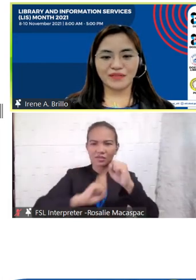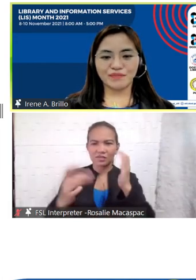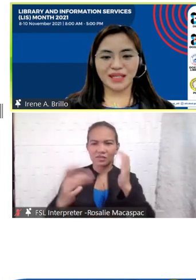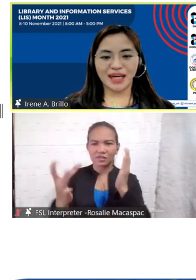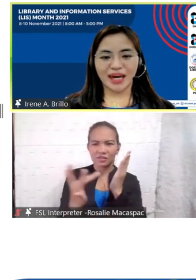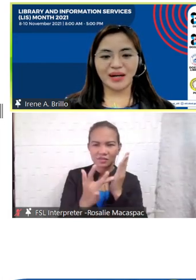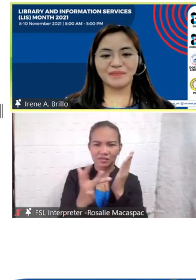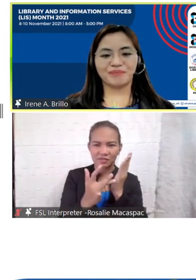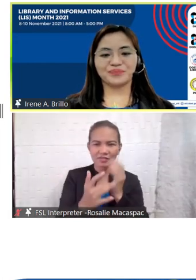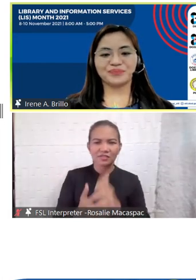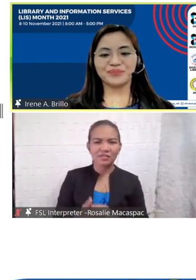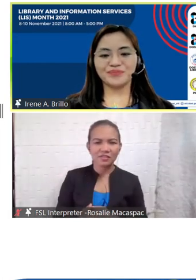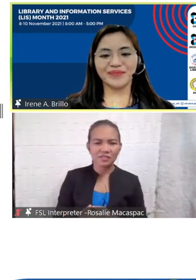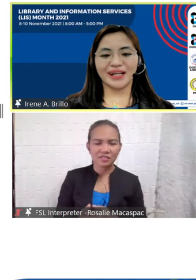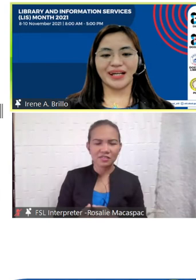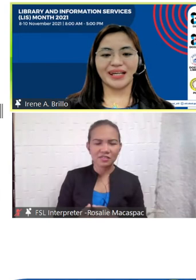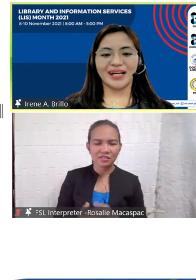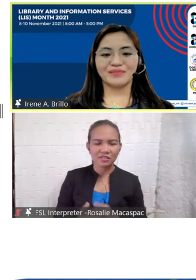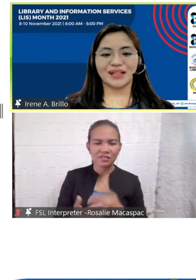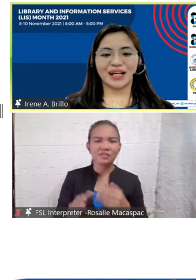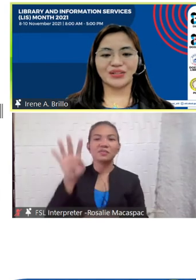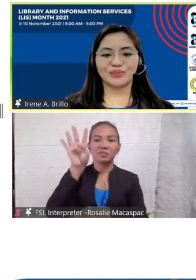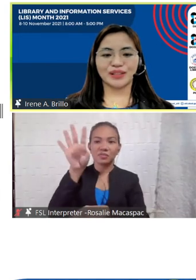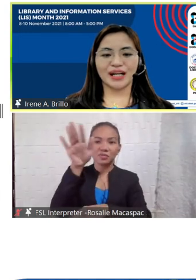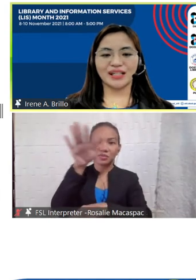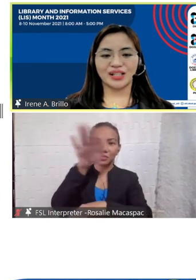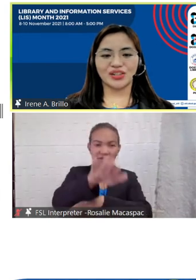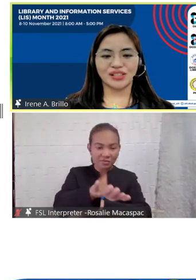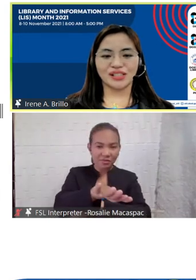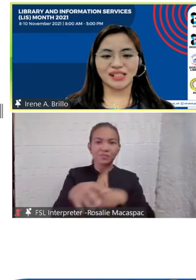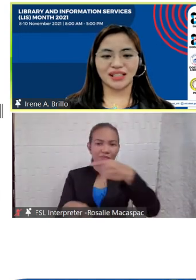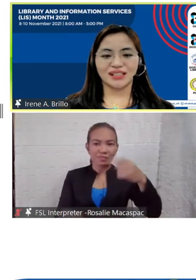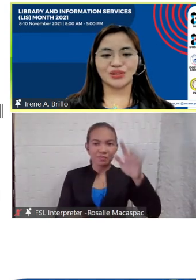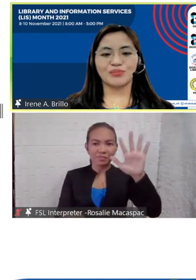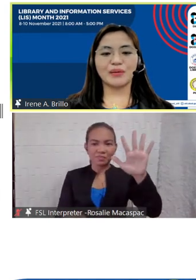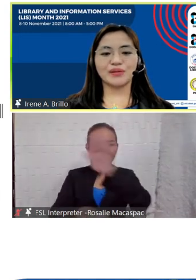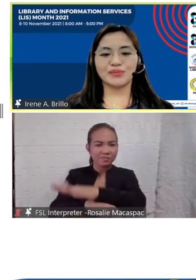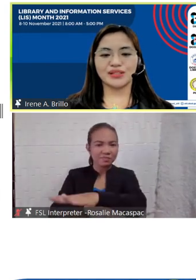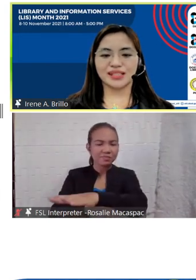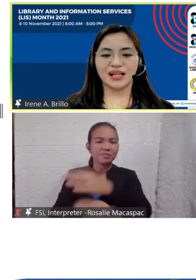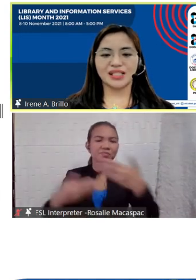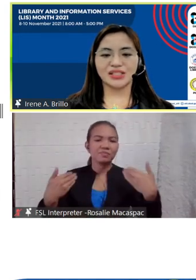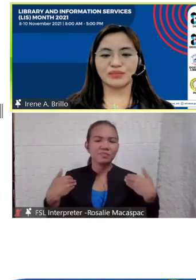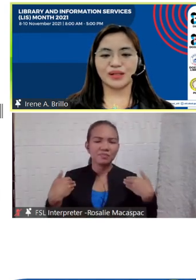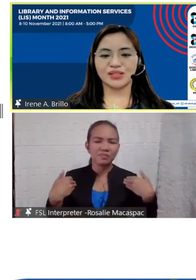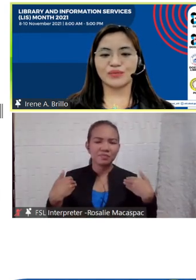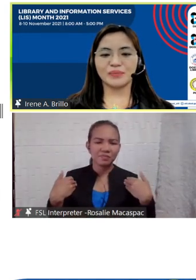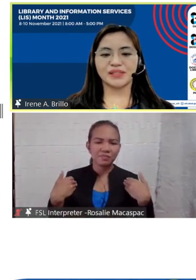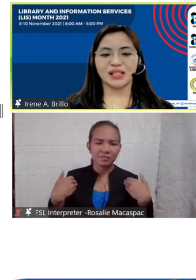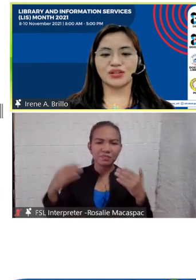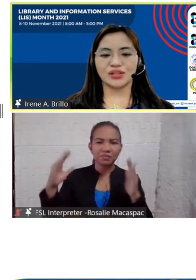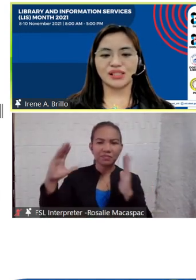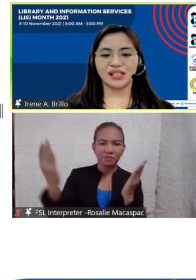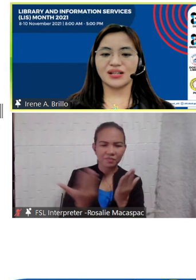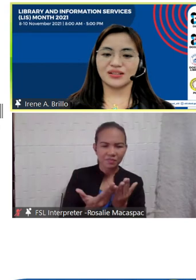to 5 p.m., ayan, magkakaroon po tayo ng launching. So, Bamboo Musical Instruments website launching. Oh,